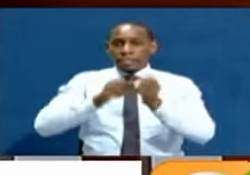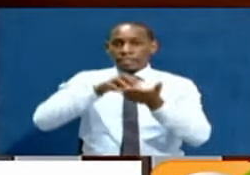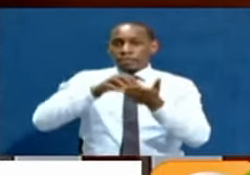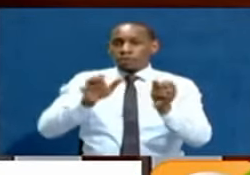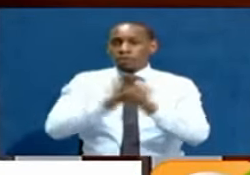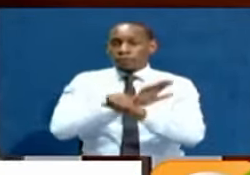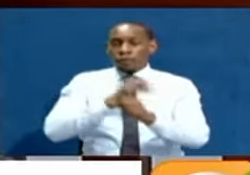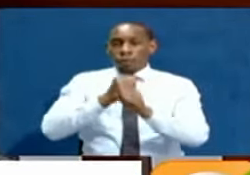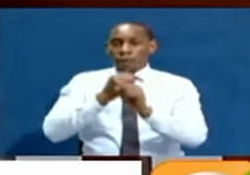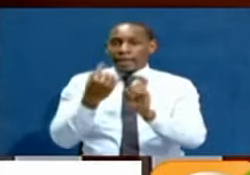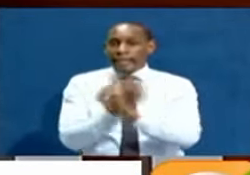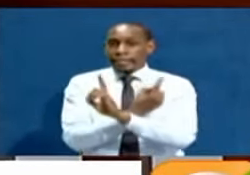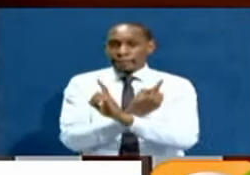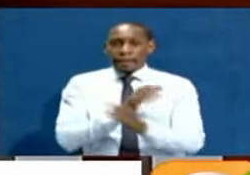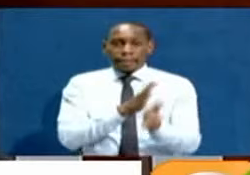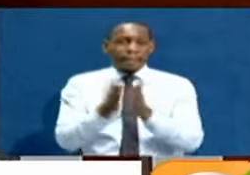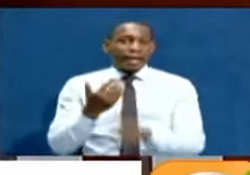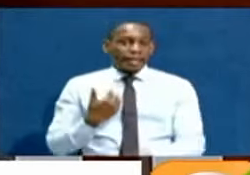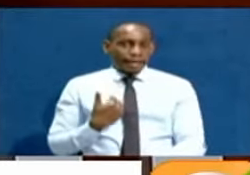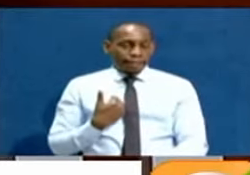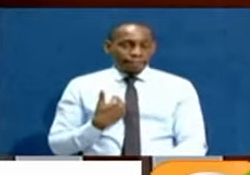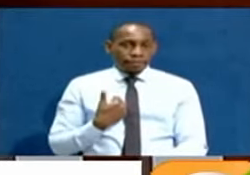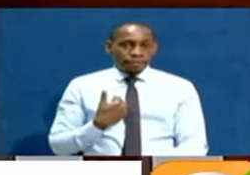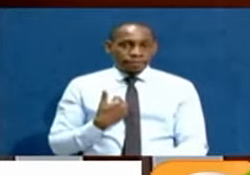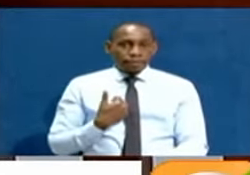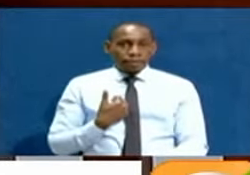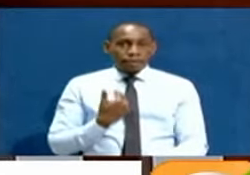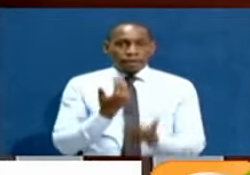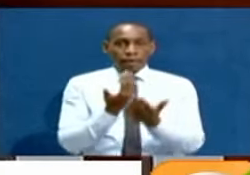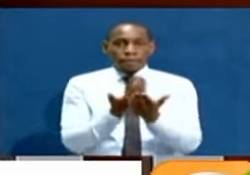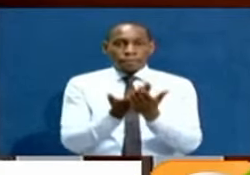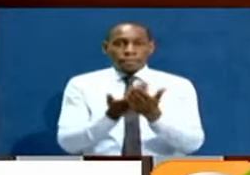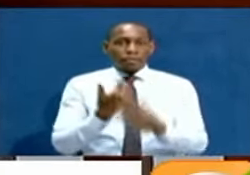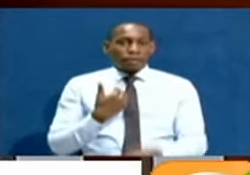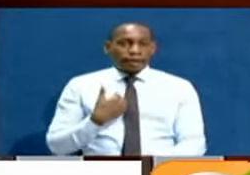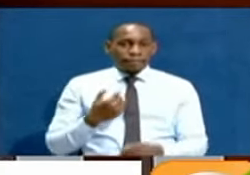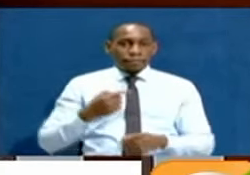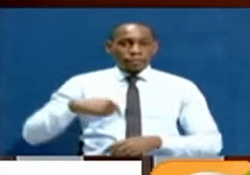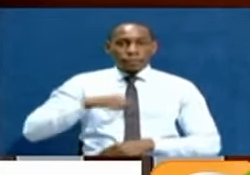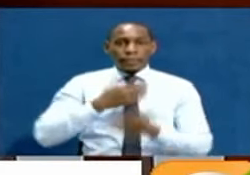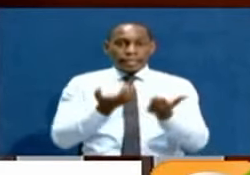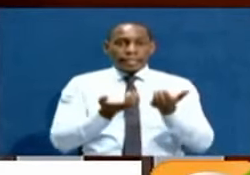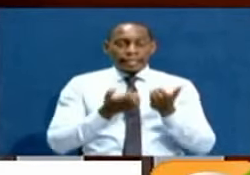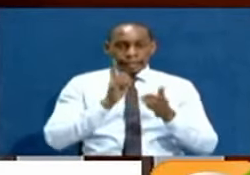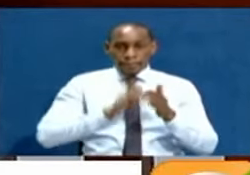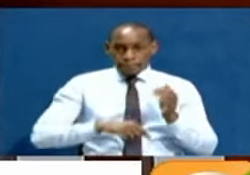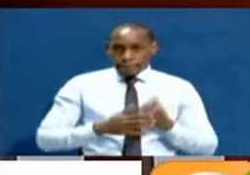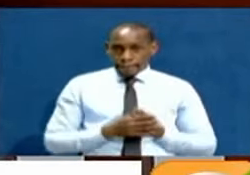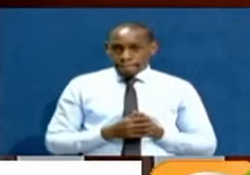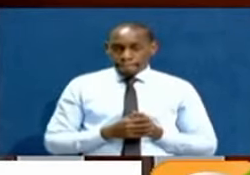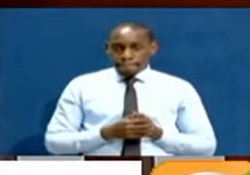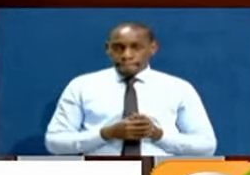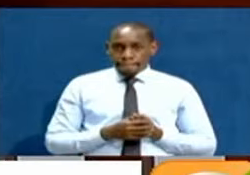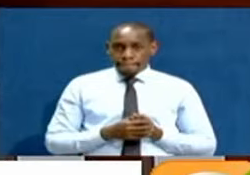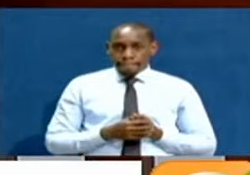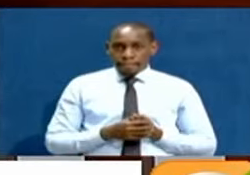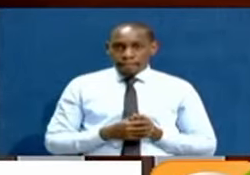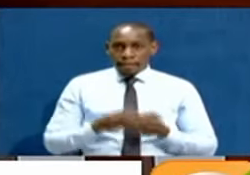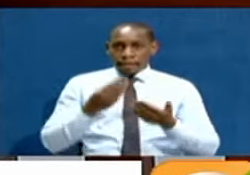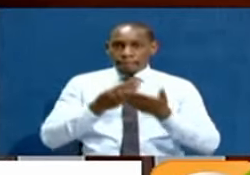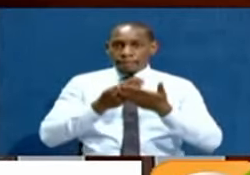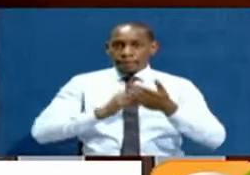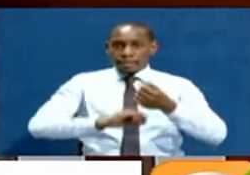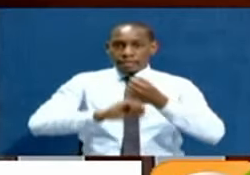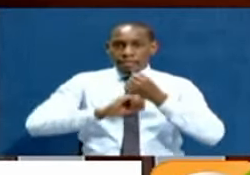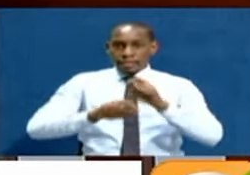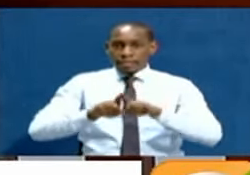something different. We have a plan. We have a proposition. But we need not financial support, but